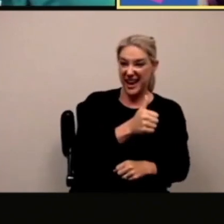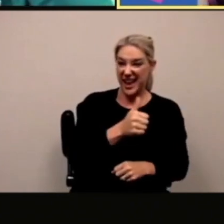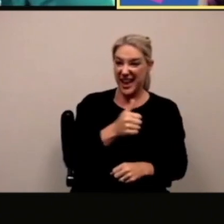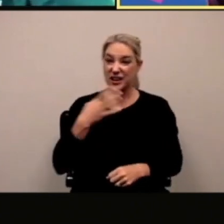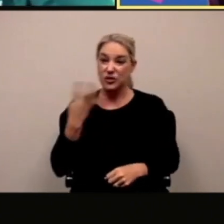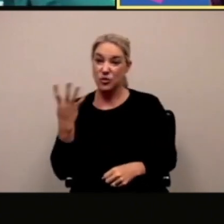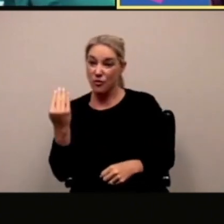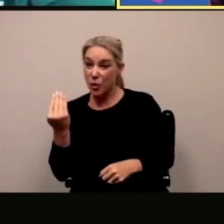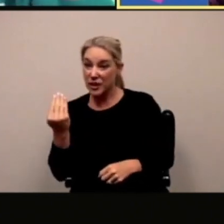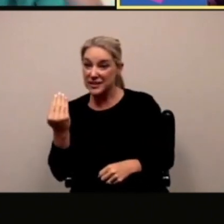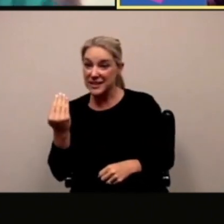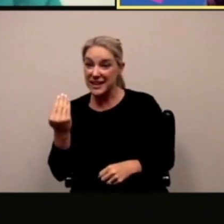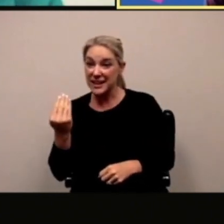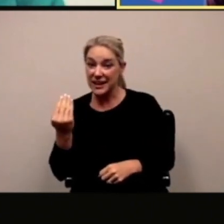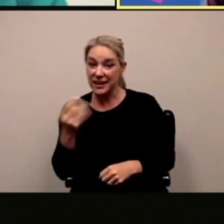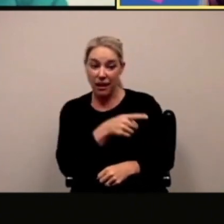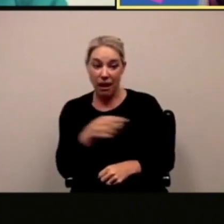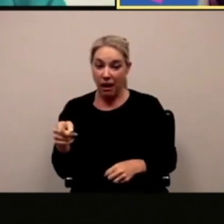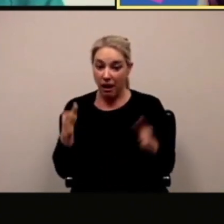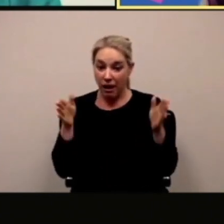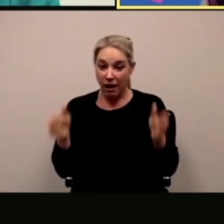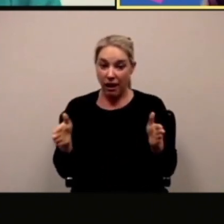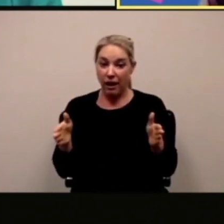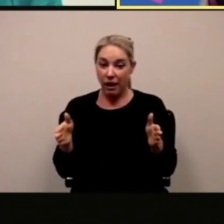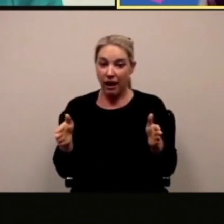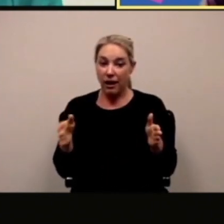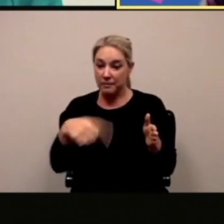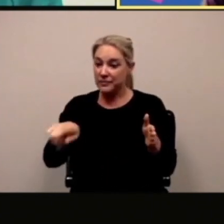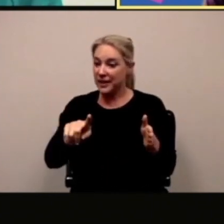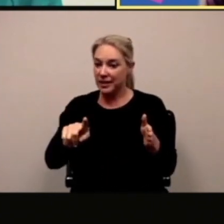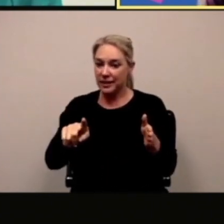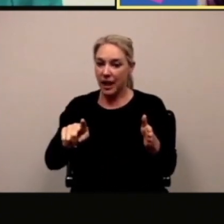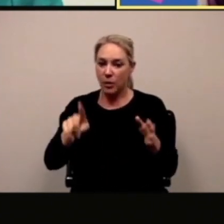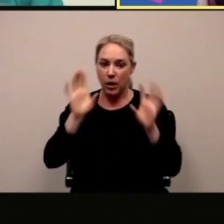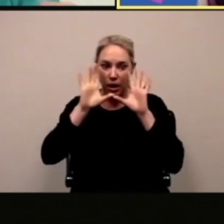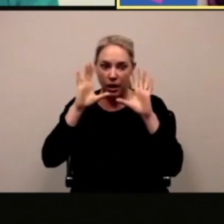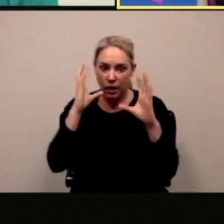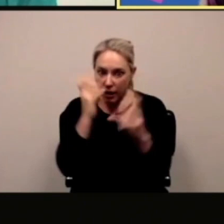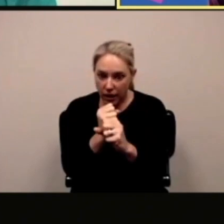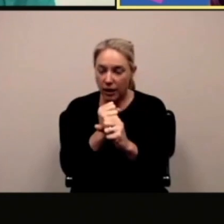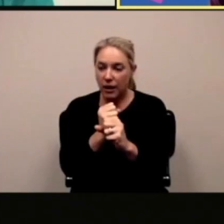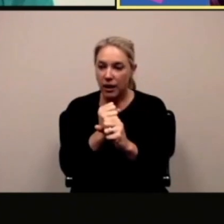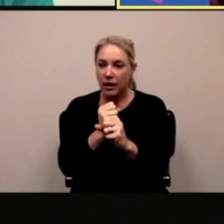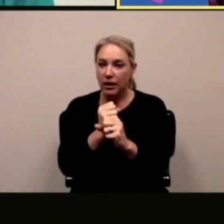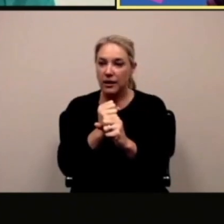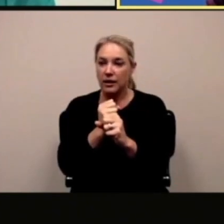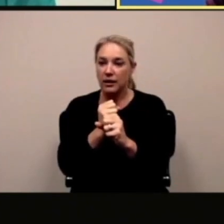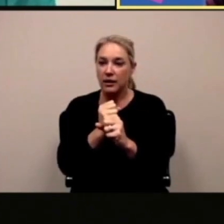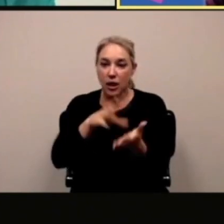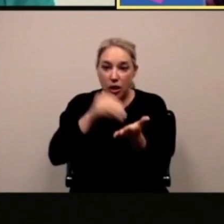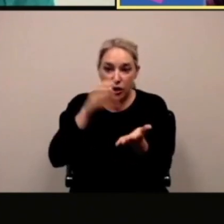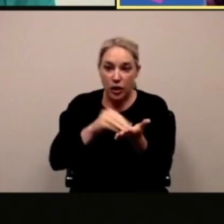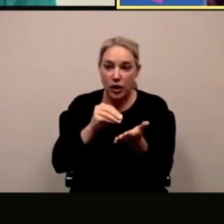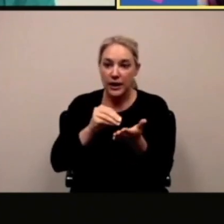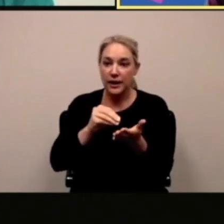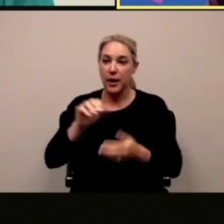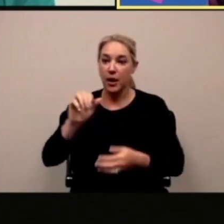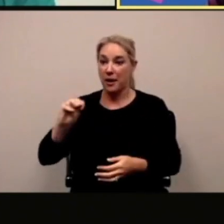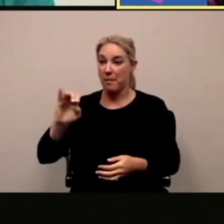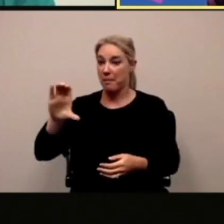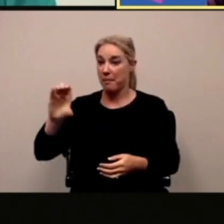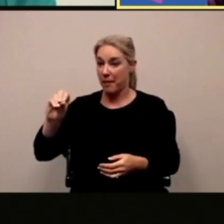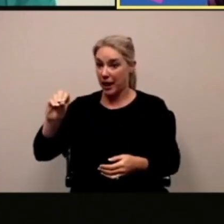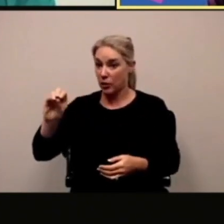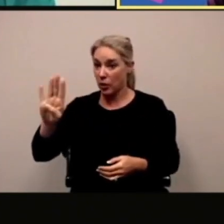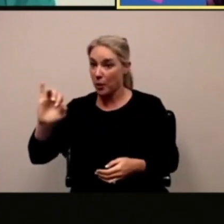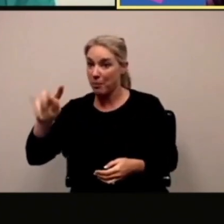old, where they were very interested in learning about the microbit, for example. And